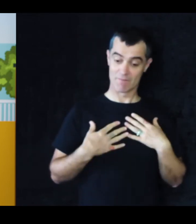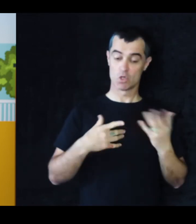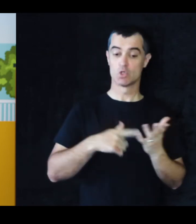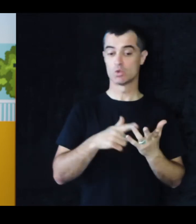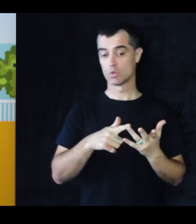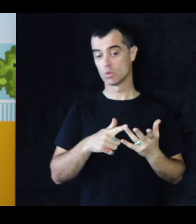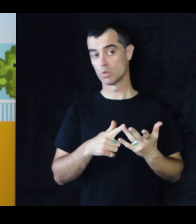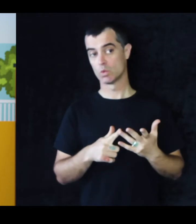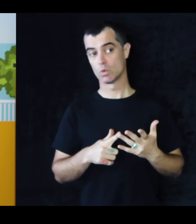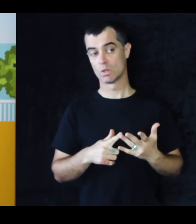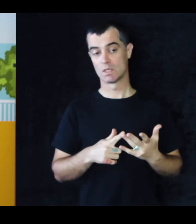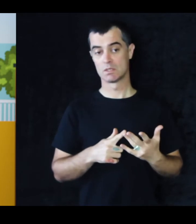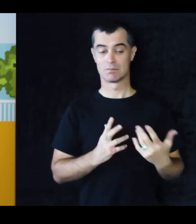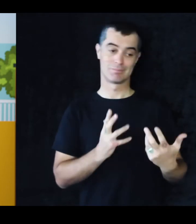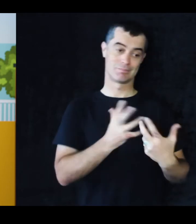to